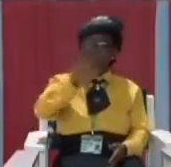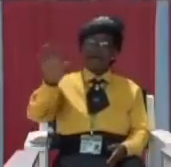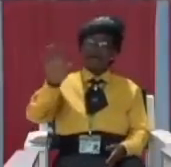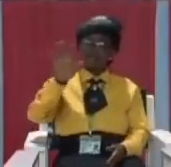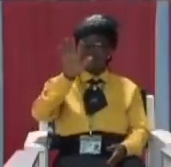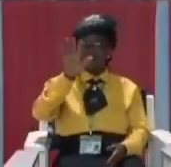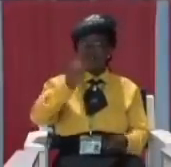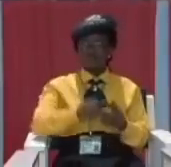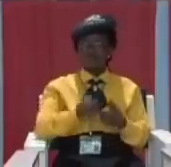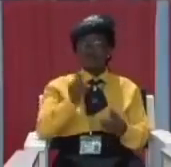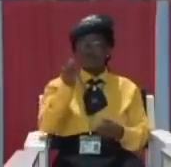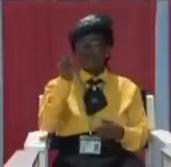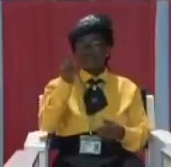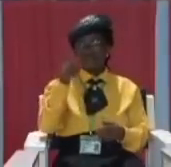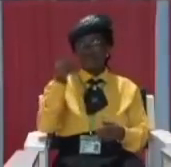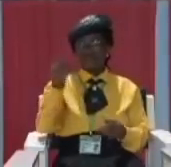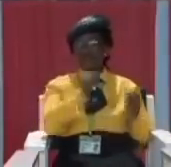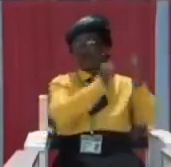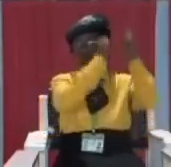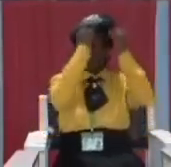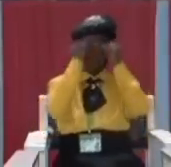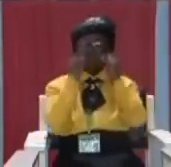the Almighty God,